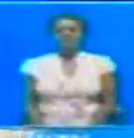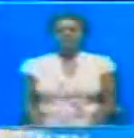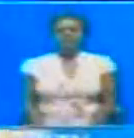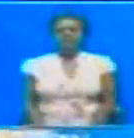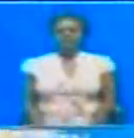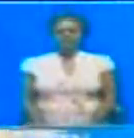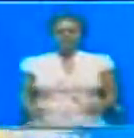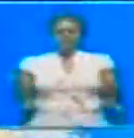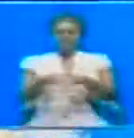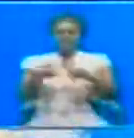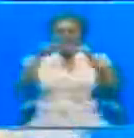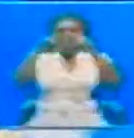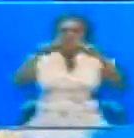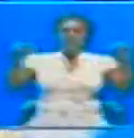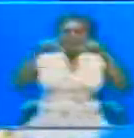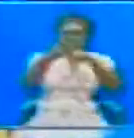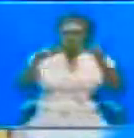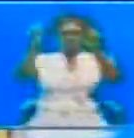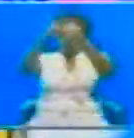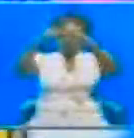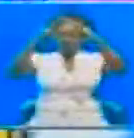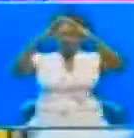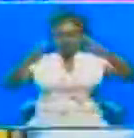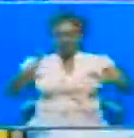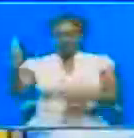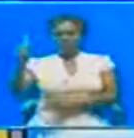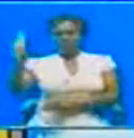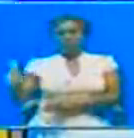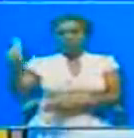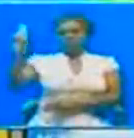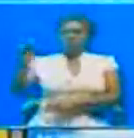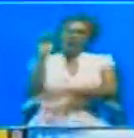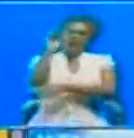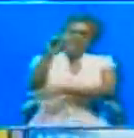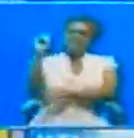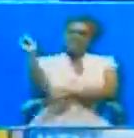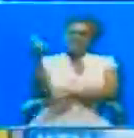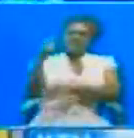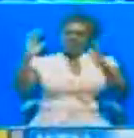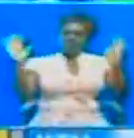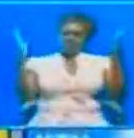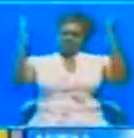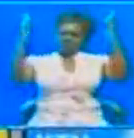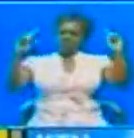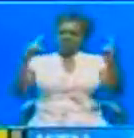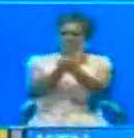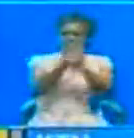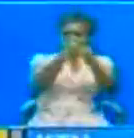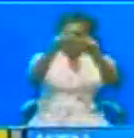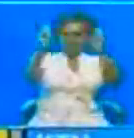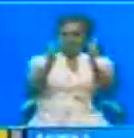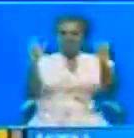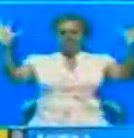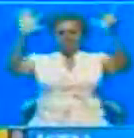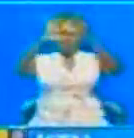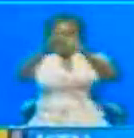In a televised address from State House Nairobi, President Uhuru Kenyatta urged Kenyans to celebrate their ethnic diversity and stay united